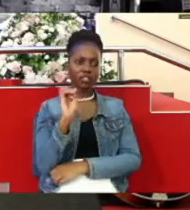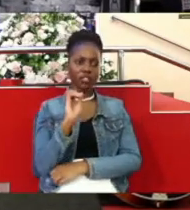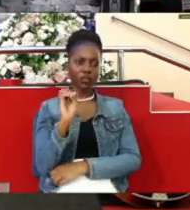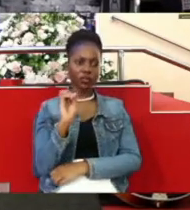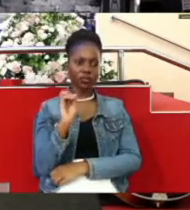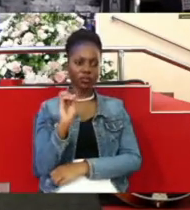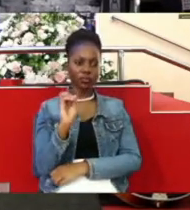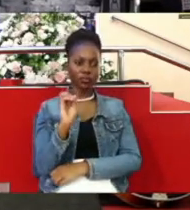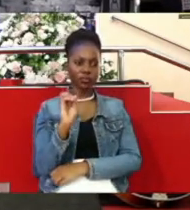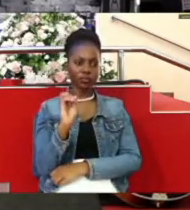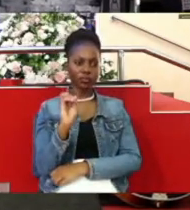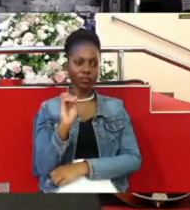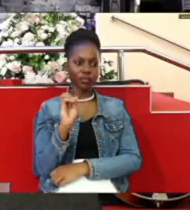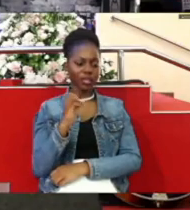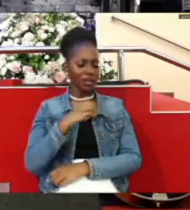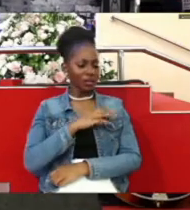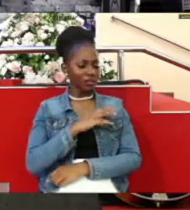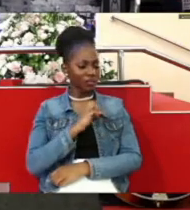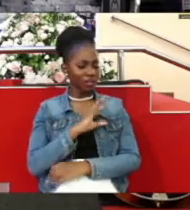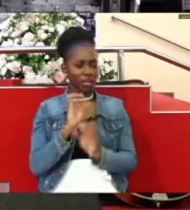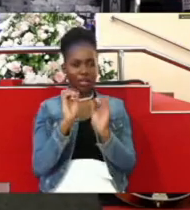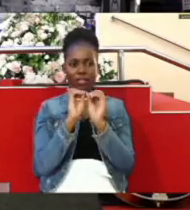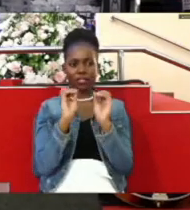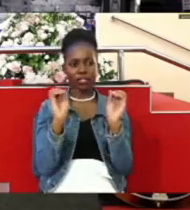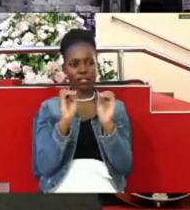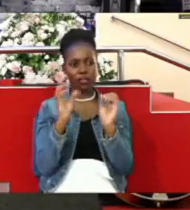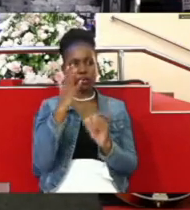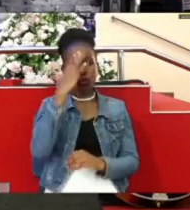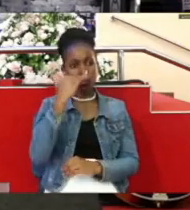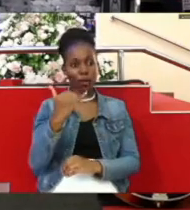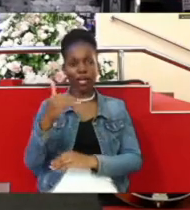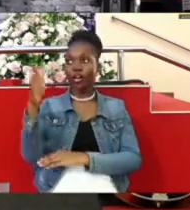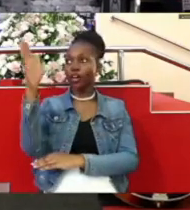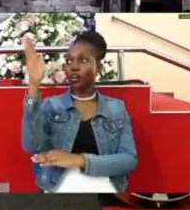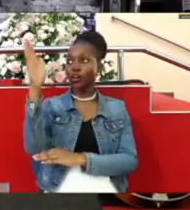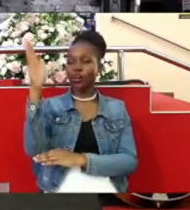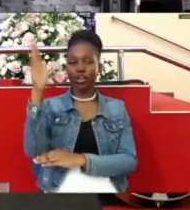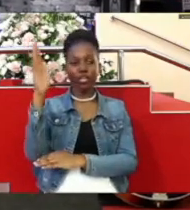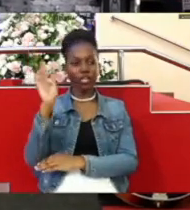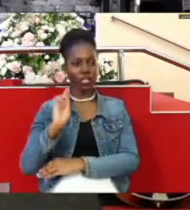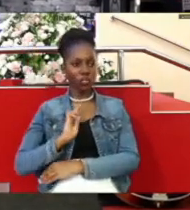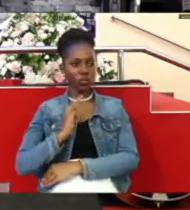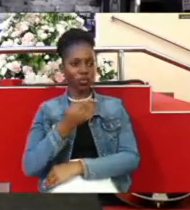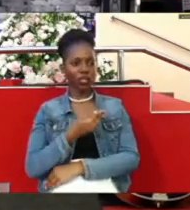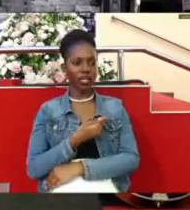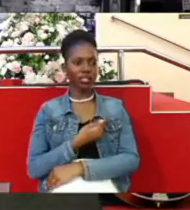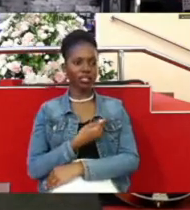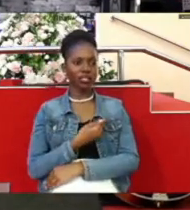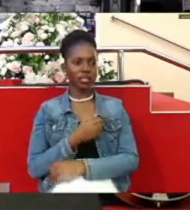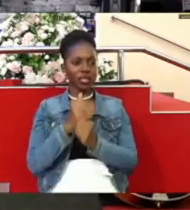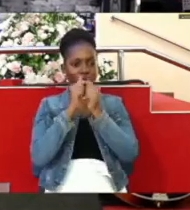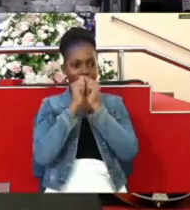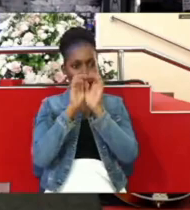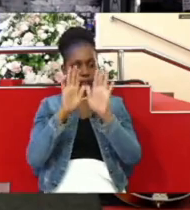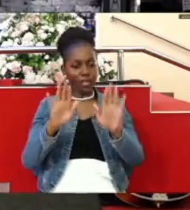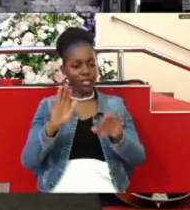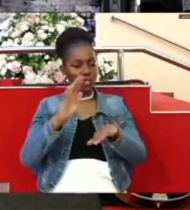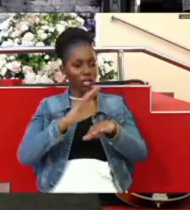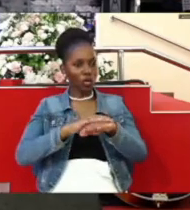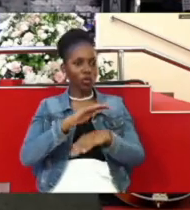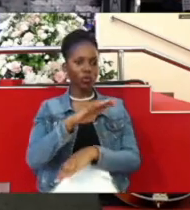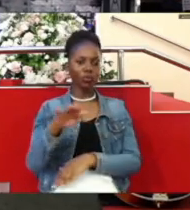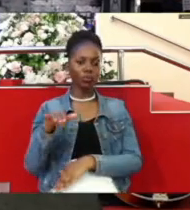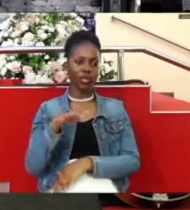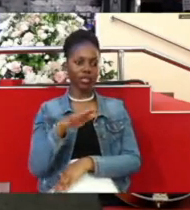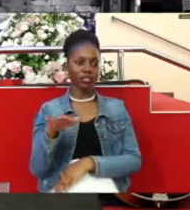Do not fear, for I am with you. The blessings of being at Rehoboth is